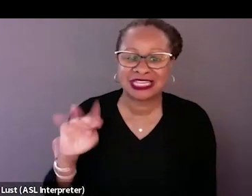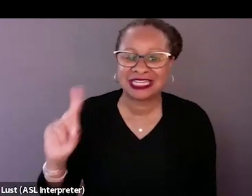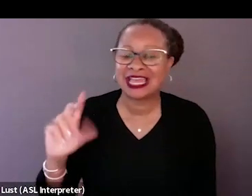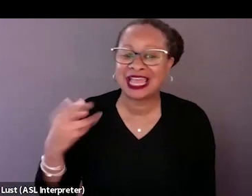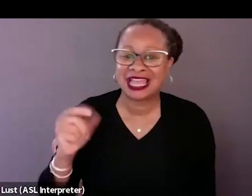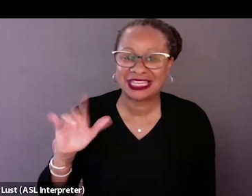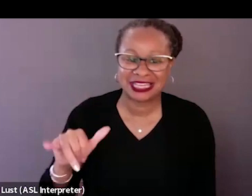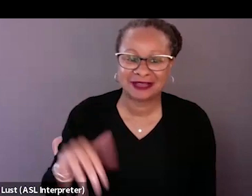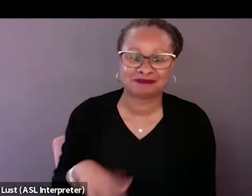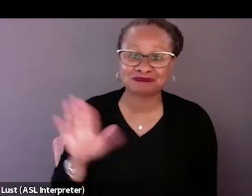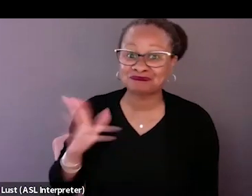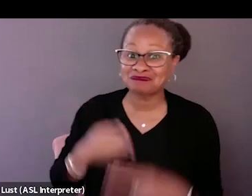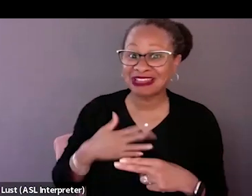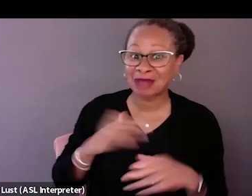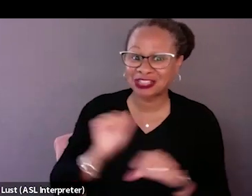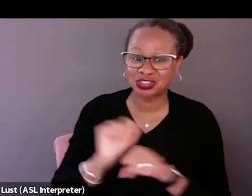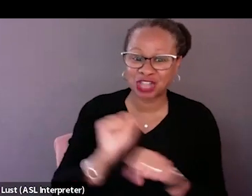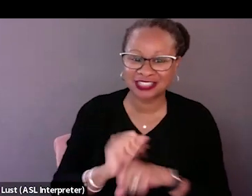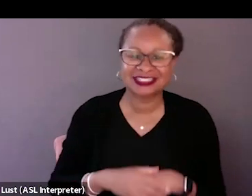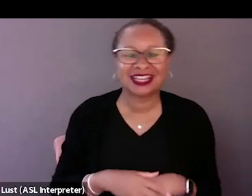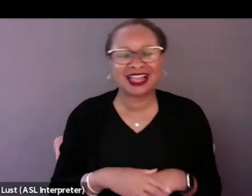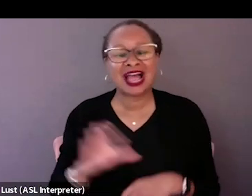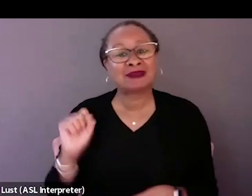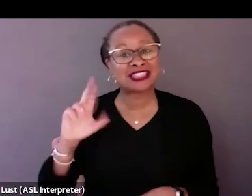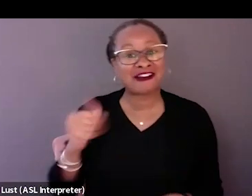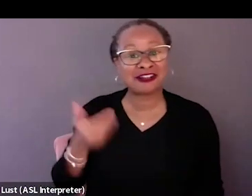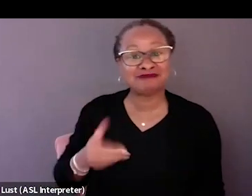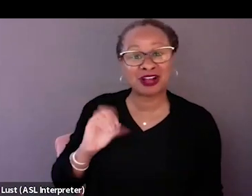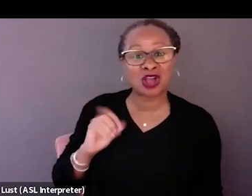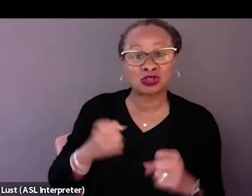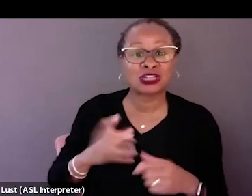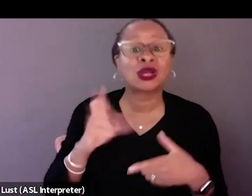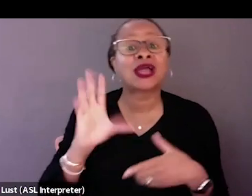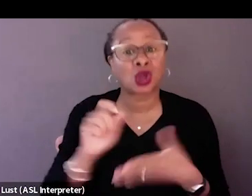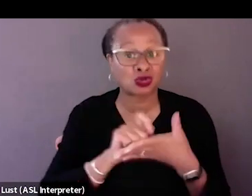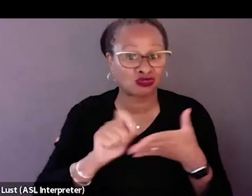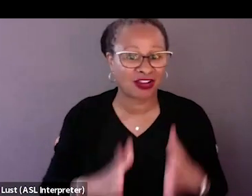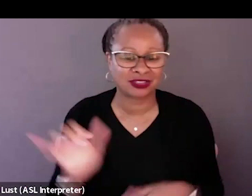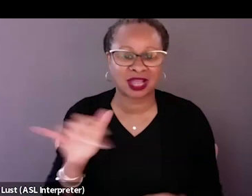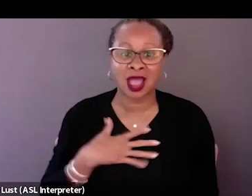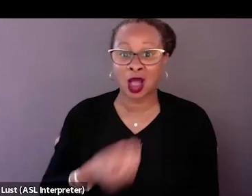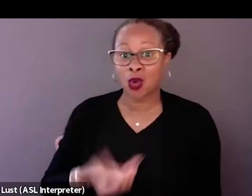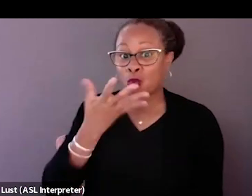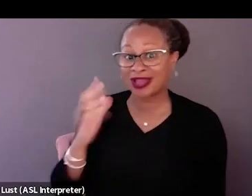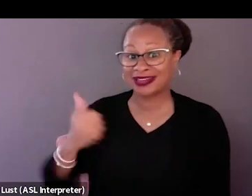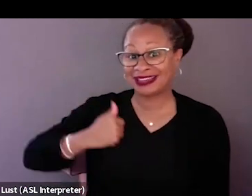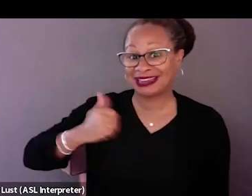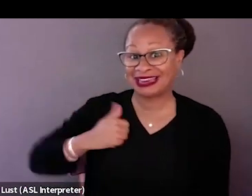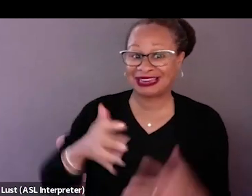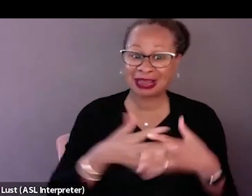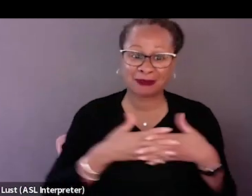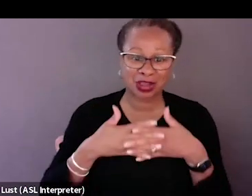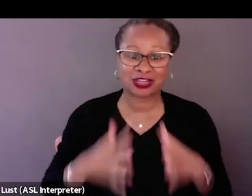that's my name and that's my job. I'm Sarah Enid Hagey. I am co-director, co-writer. I am a white Canadian American,